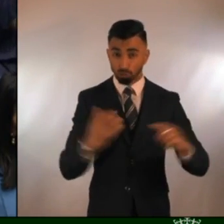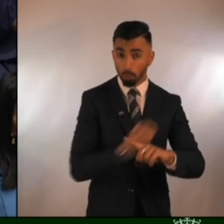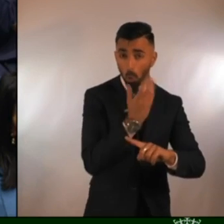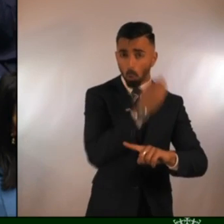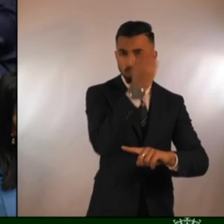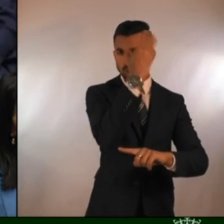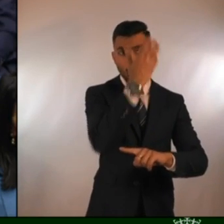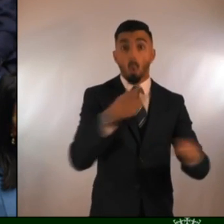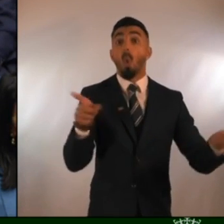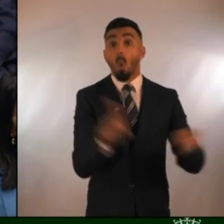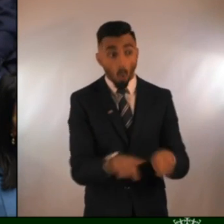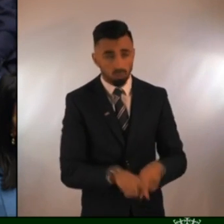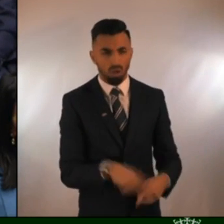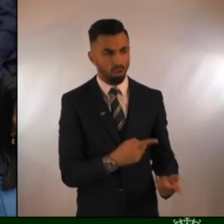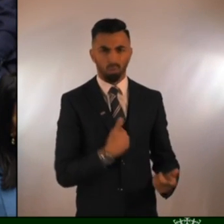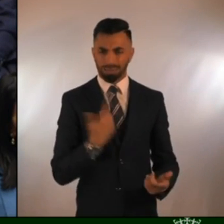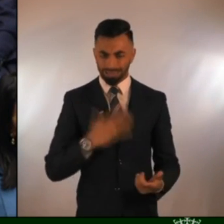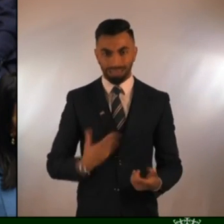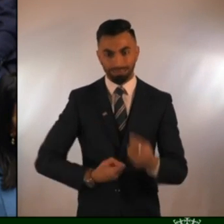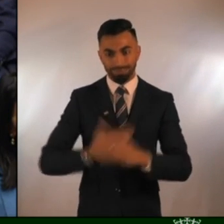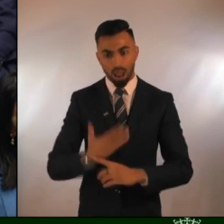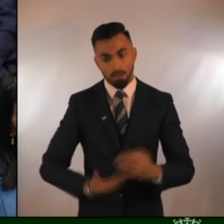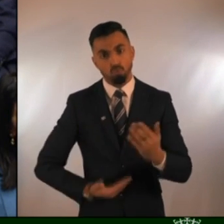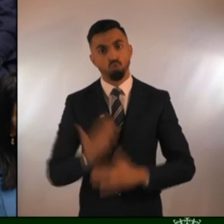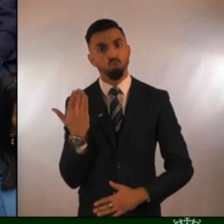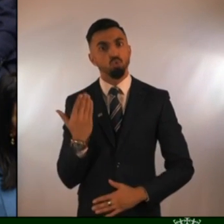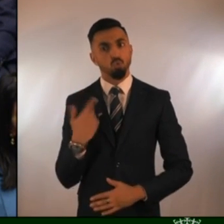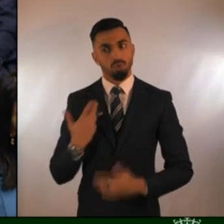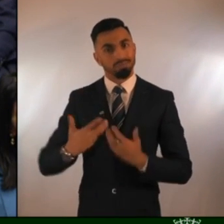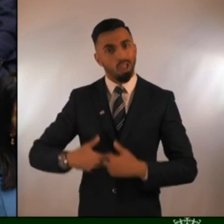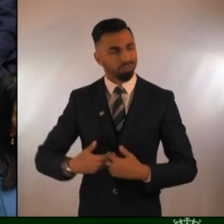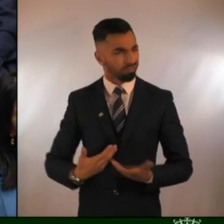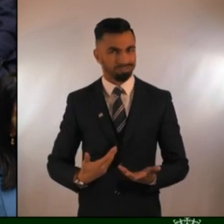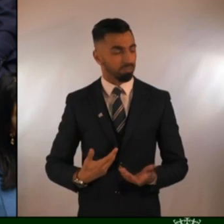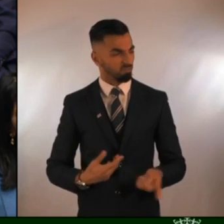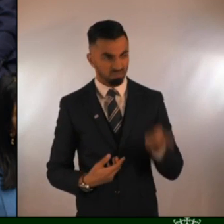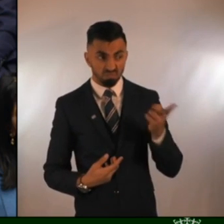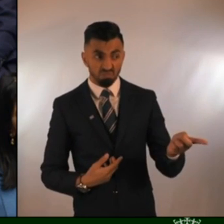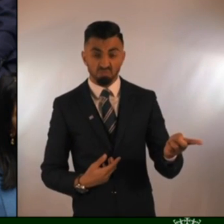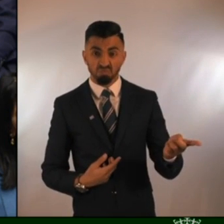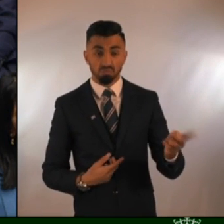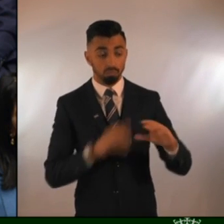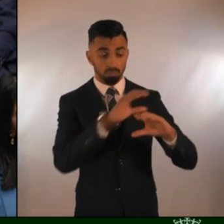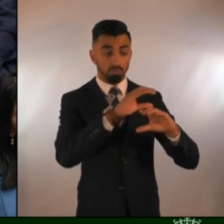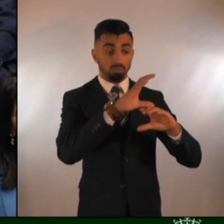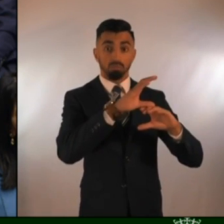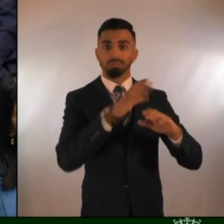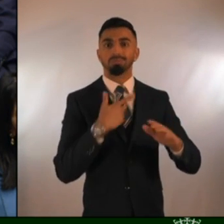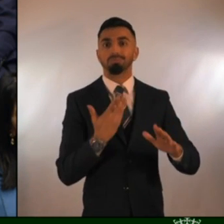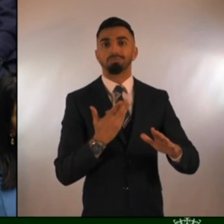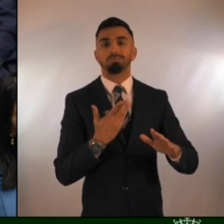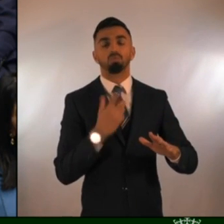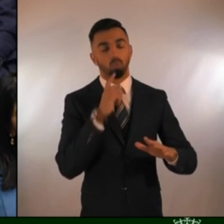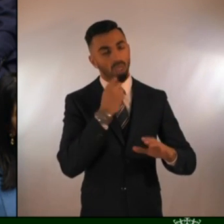cleaner alternatives. So I will abolish the tax relief for most sectors. That's the right thing to do,